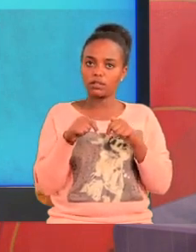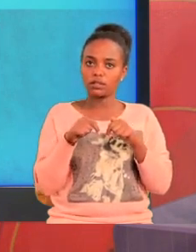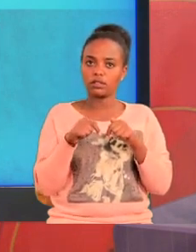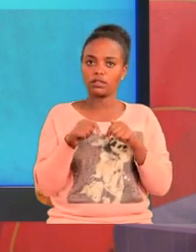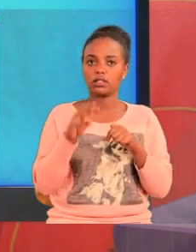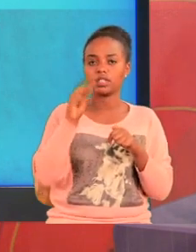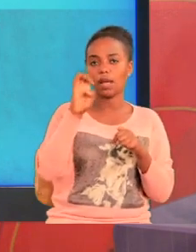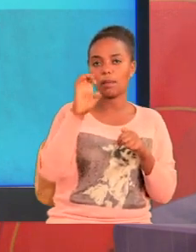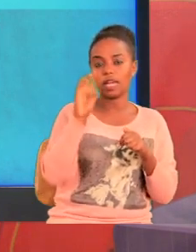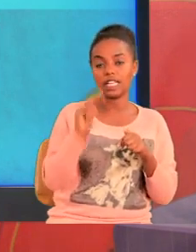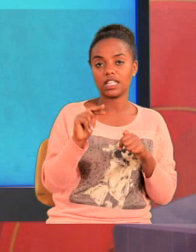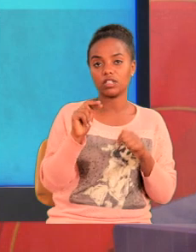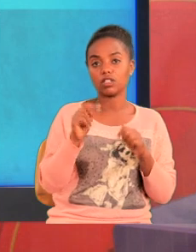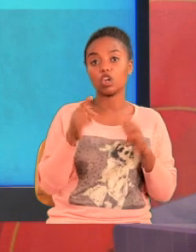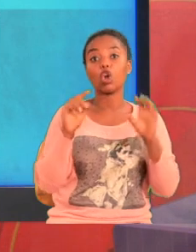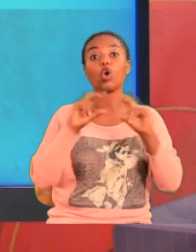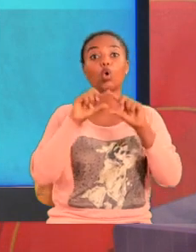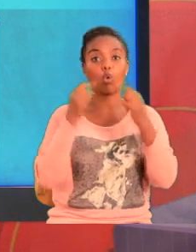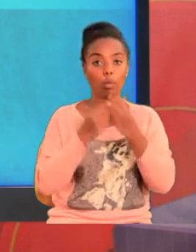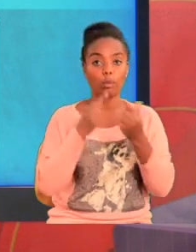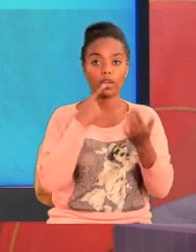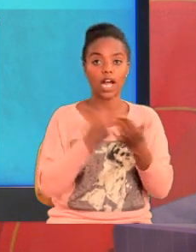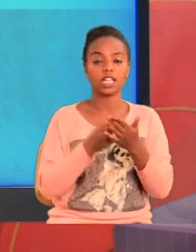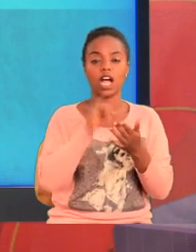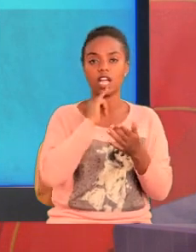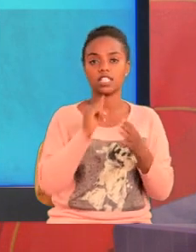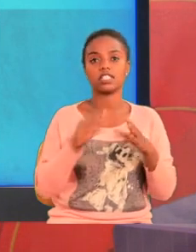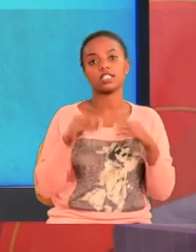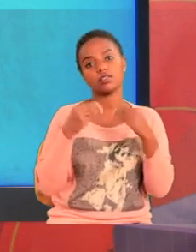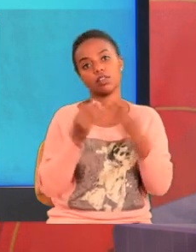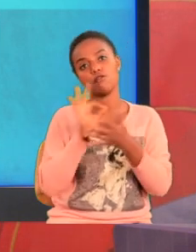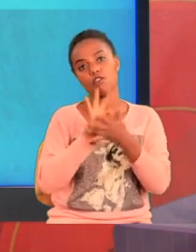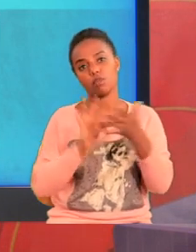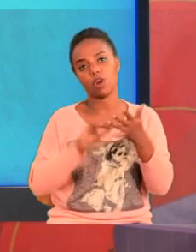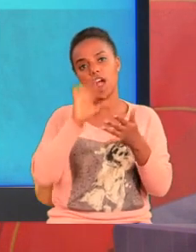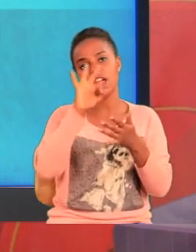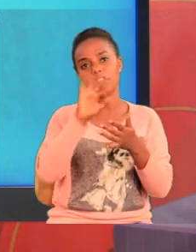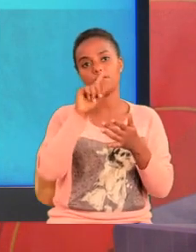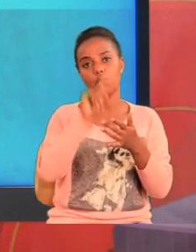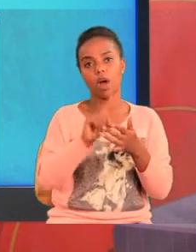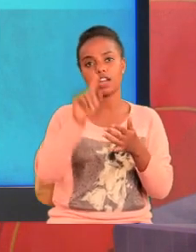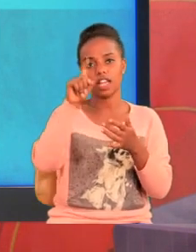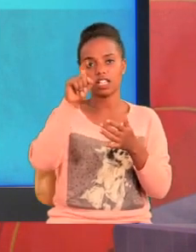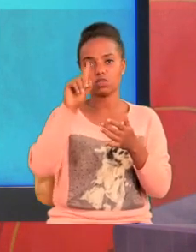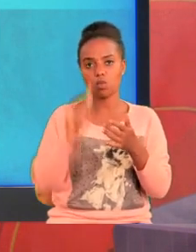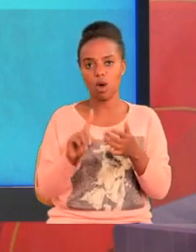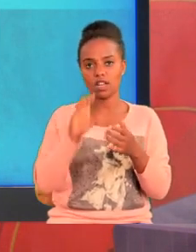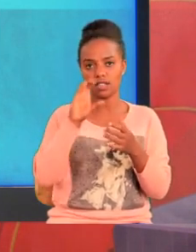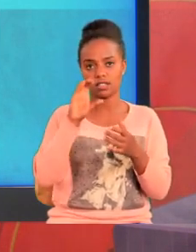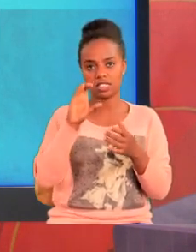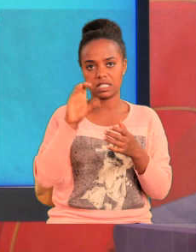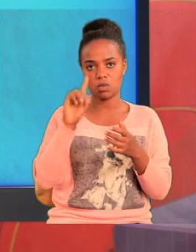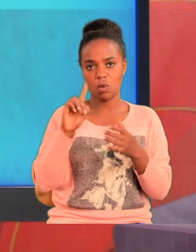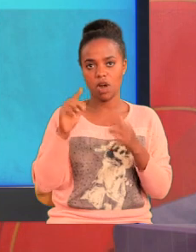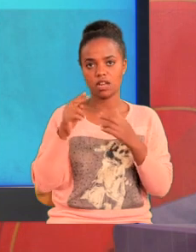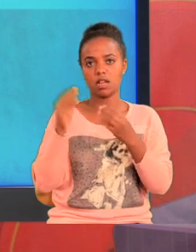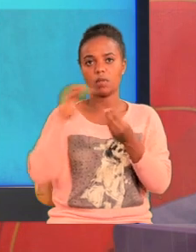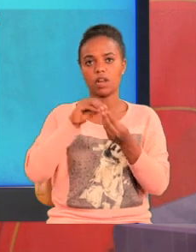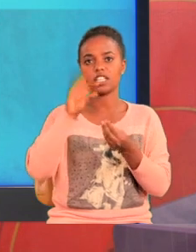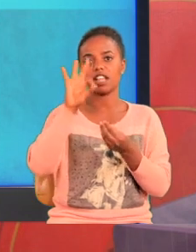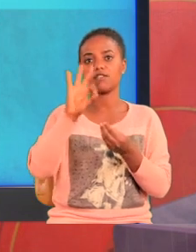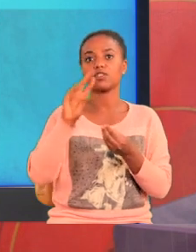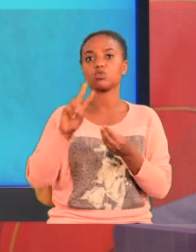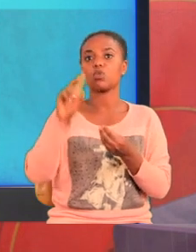the mean for the group data is given by this formula f1x1 xc1 plus f2 xc2